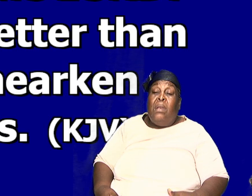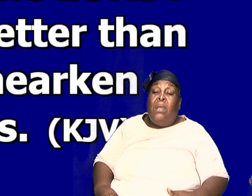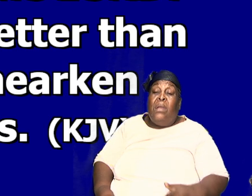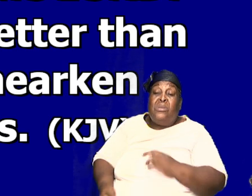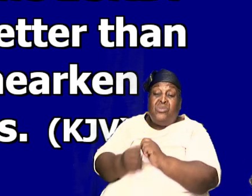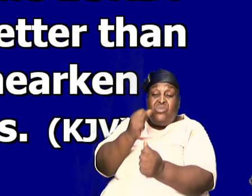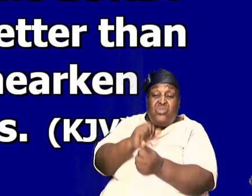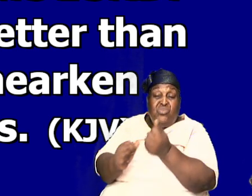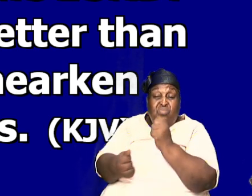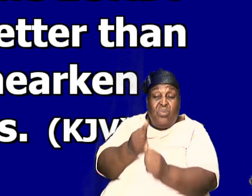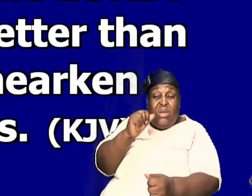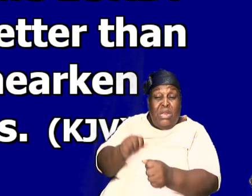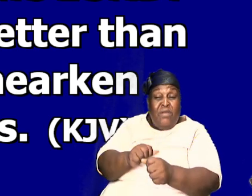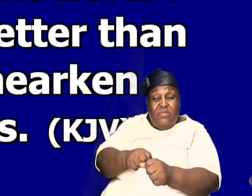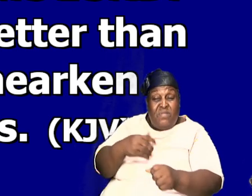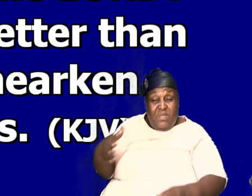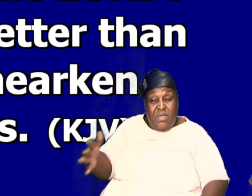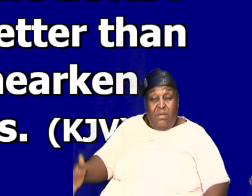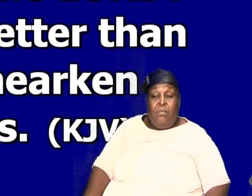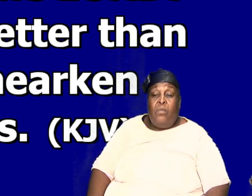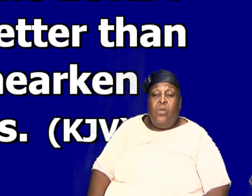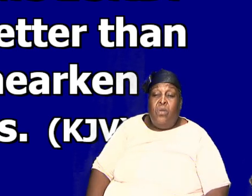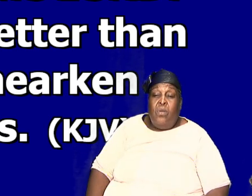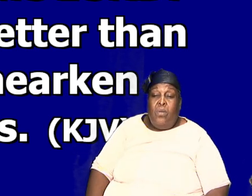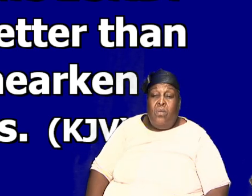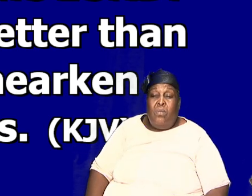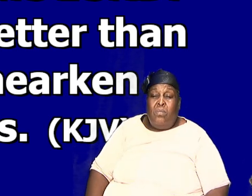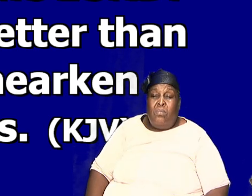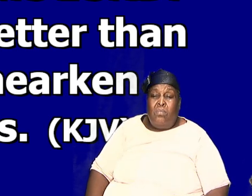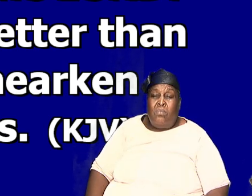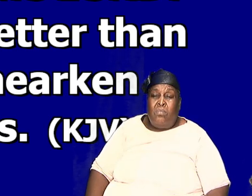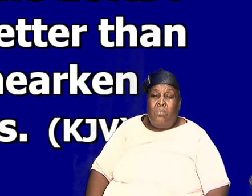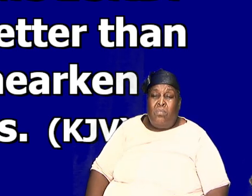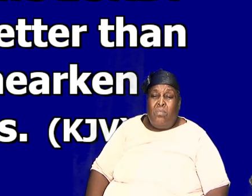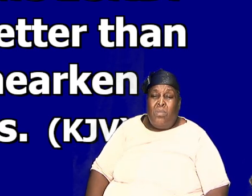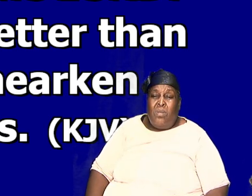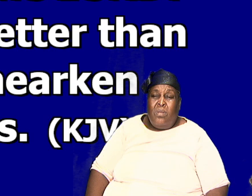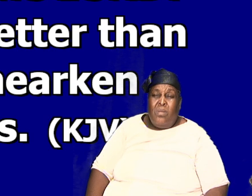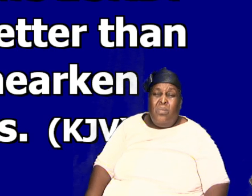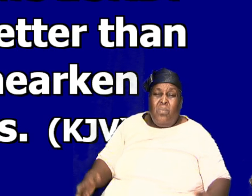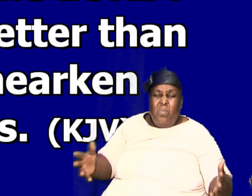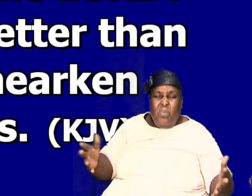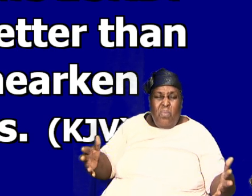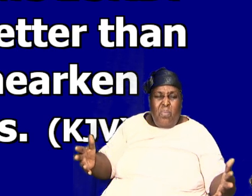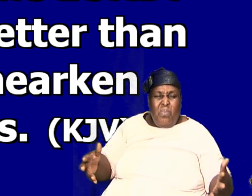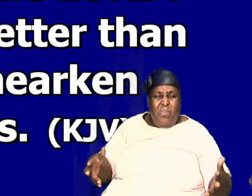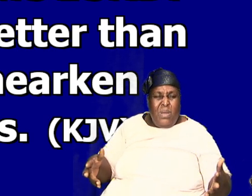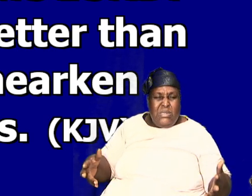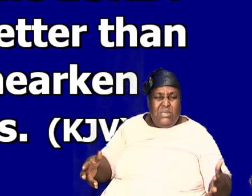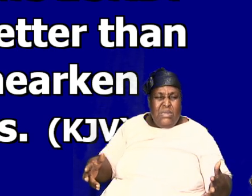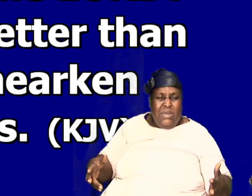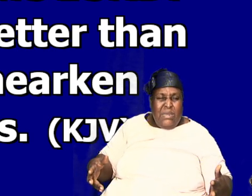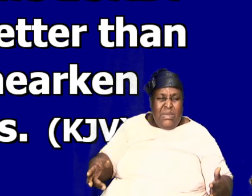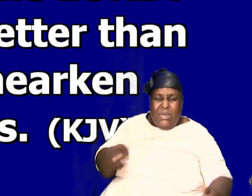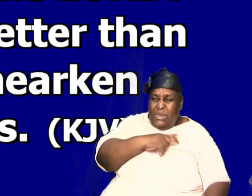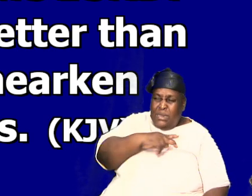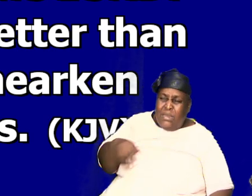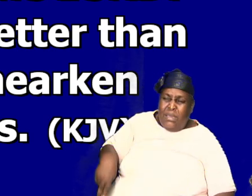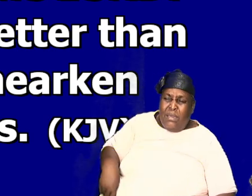No, if you utterly destroy the Amalekites, what is the king of what is King Agag doing there?